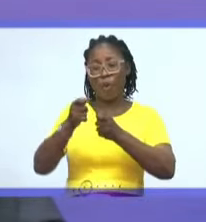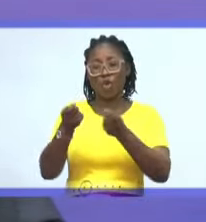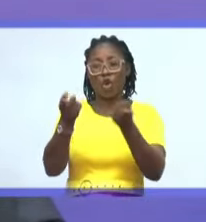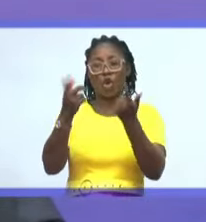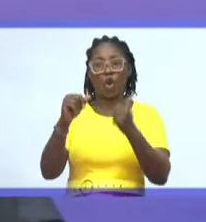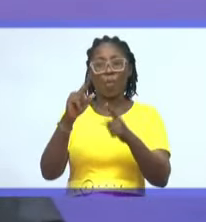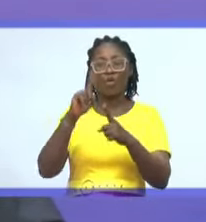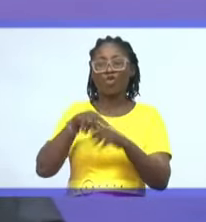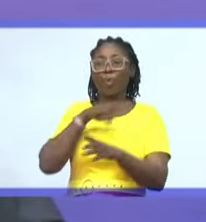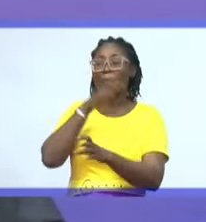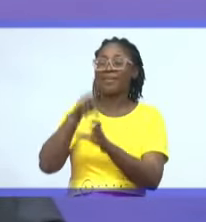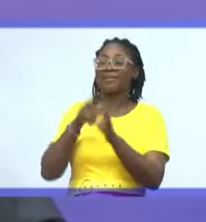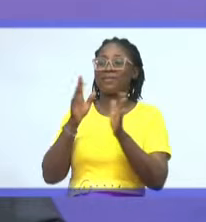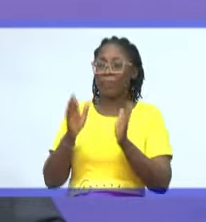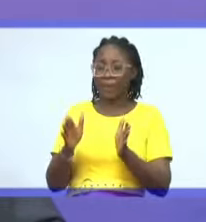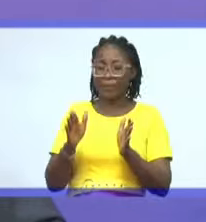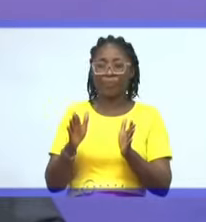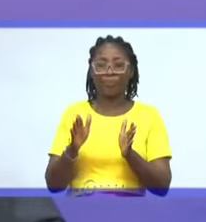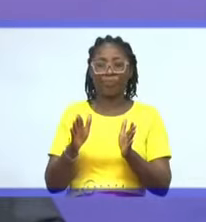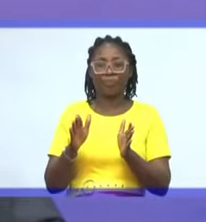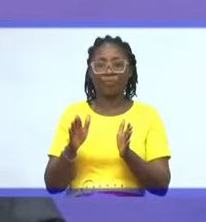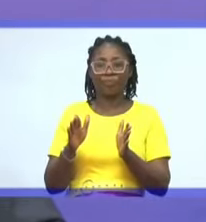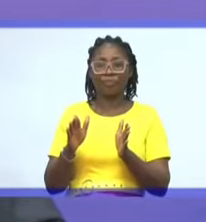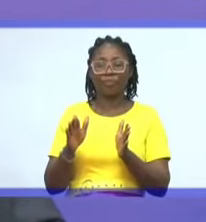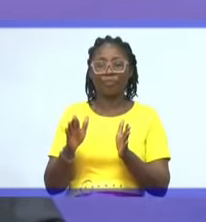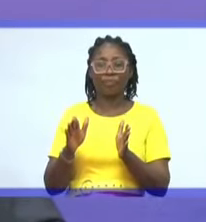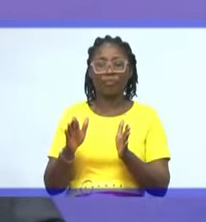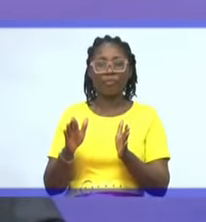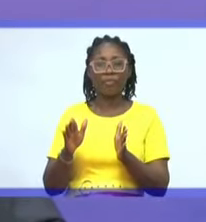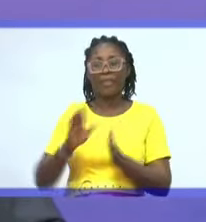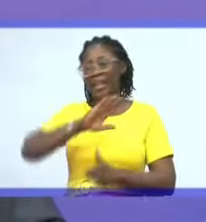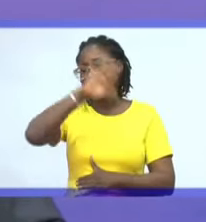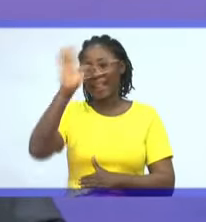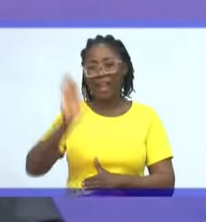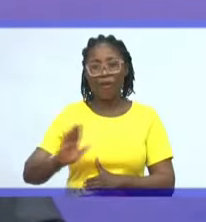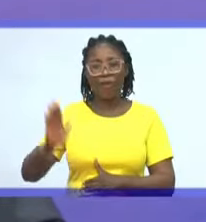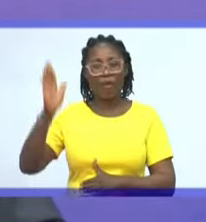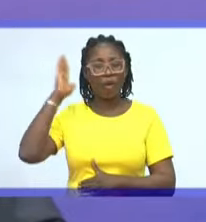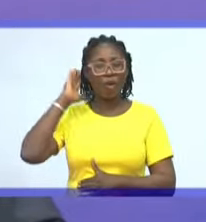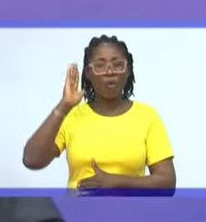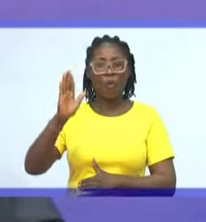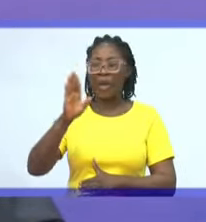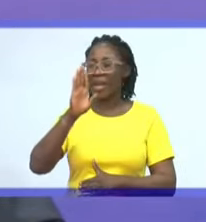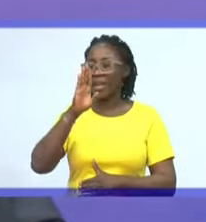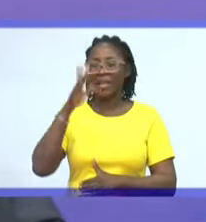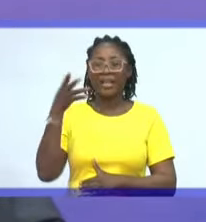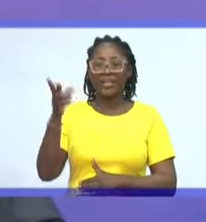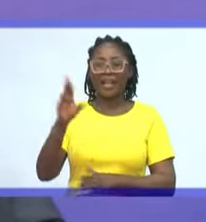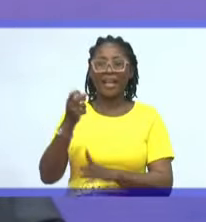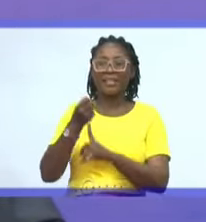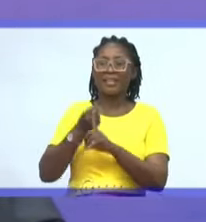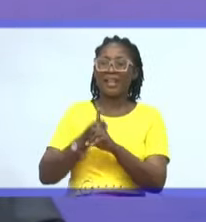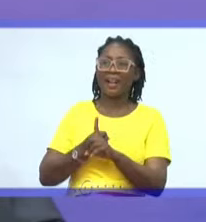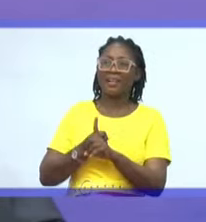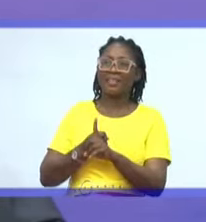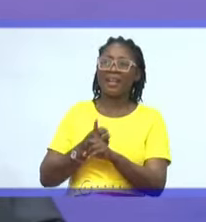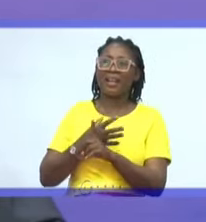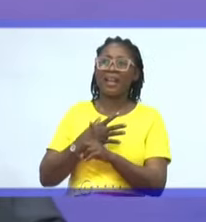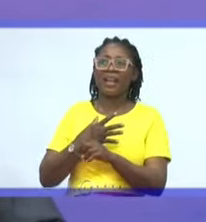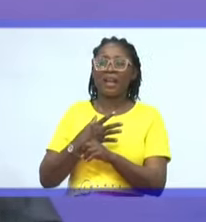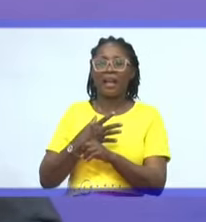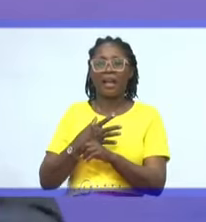the participants. Never will the salaries or allowances of Nigerian